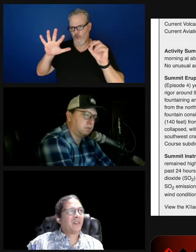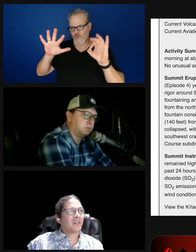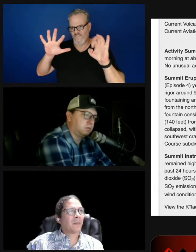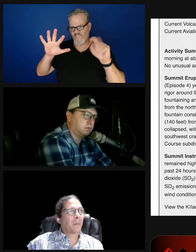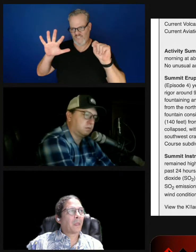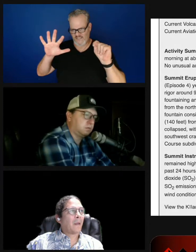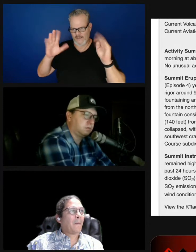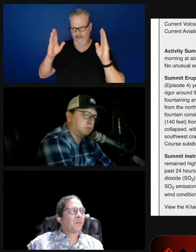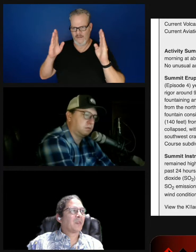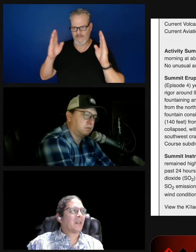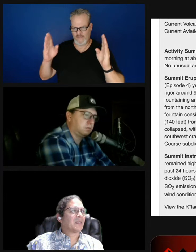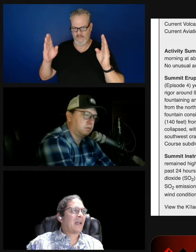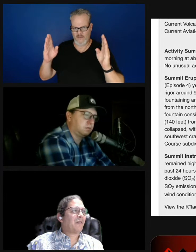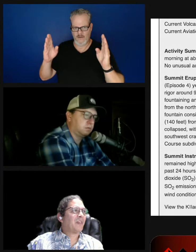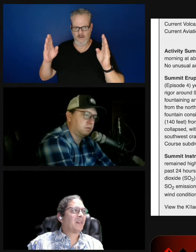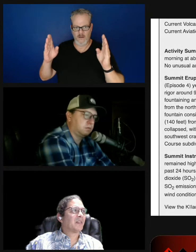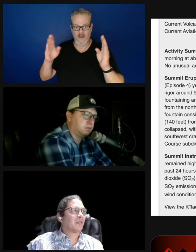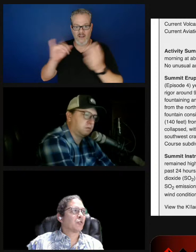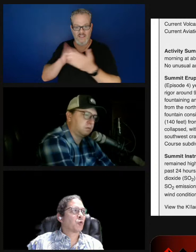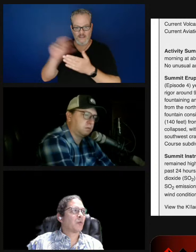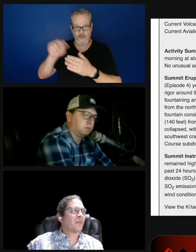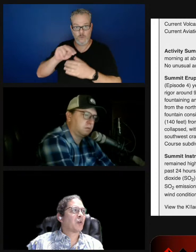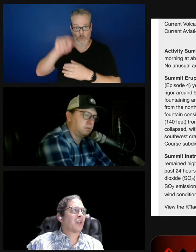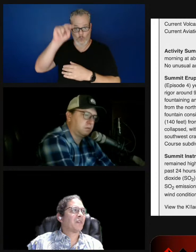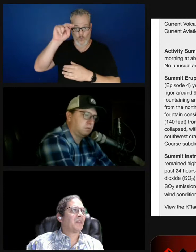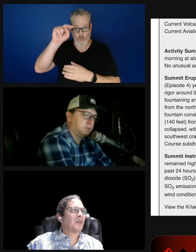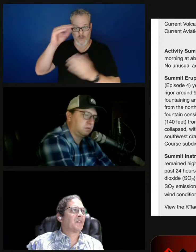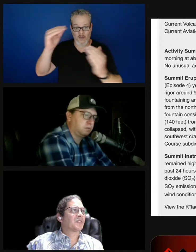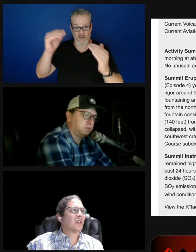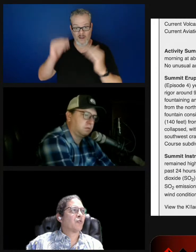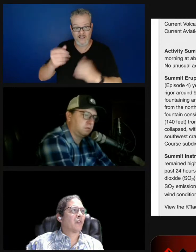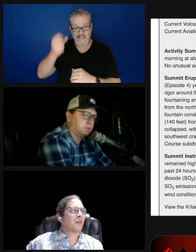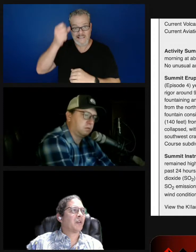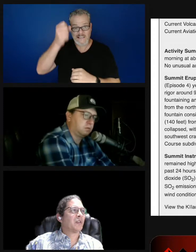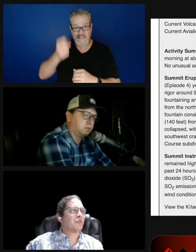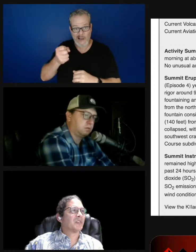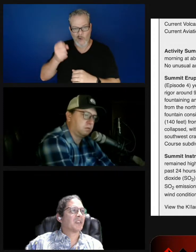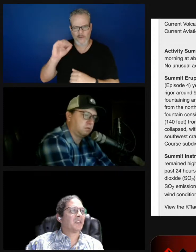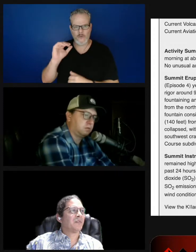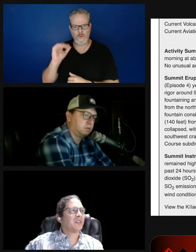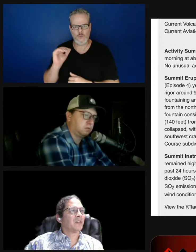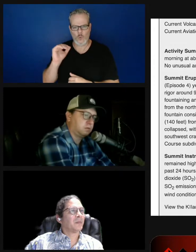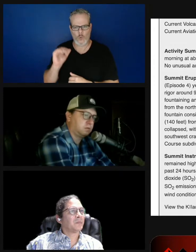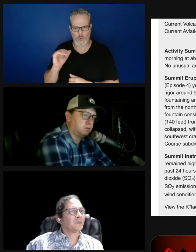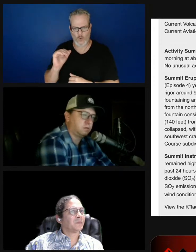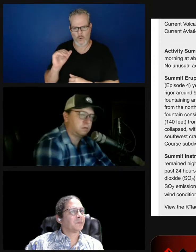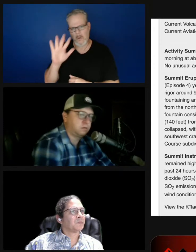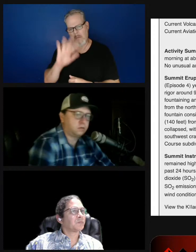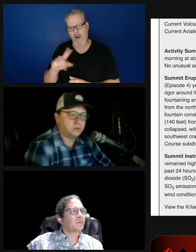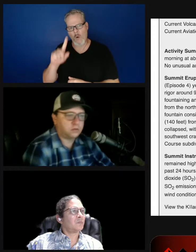north vent, and the south vent a little shorter at 40 to 50 meters, 130 to 160 feet.